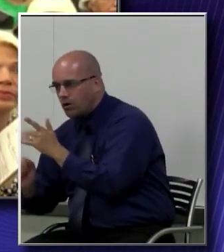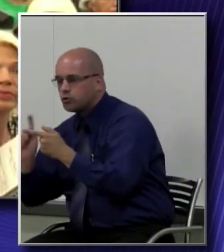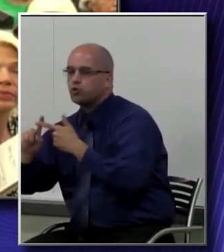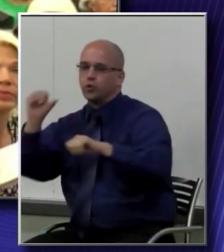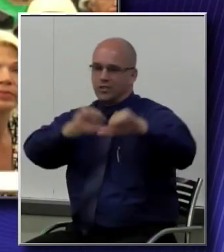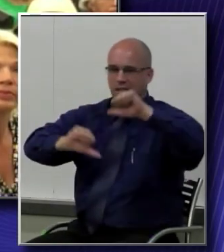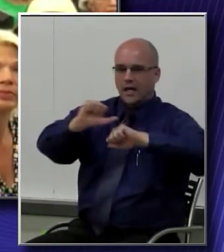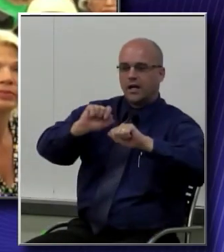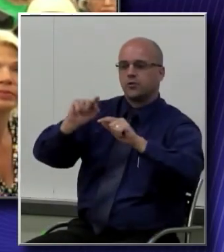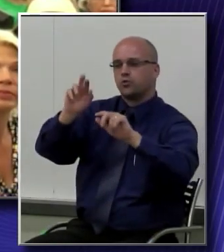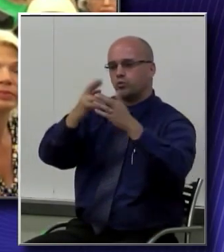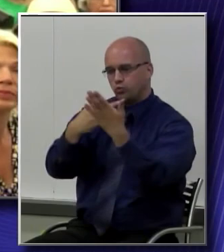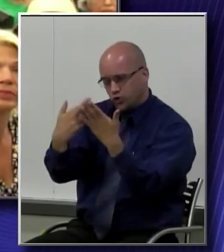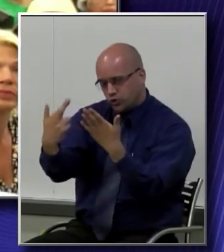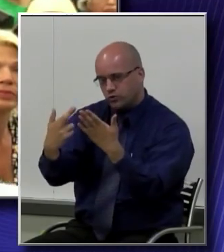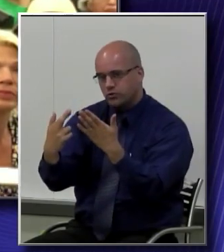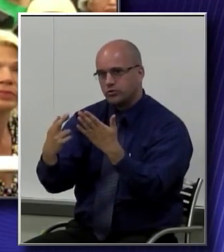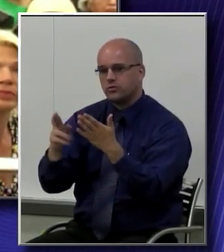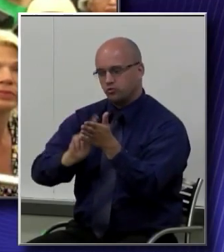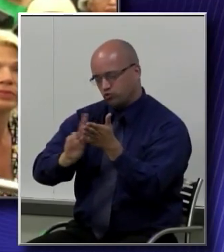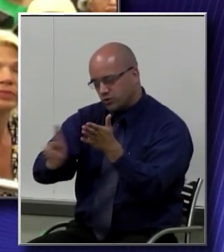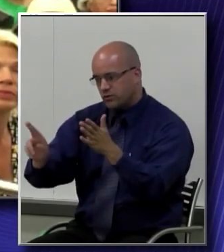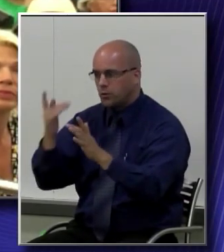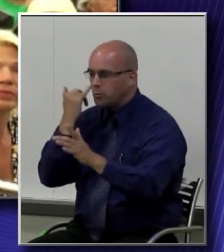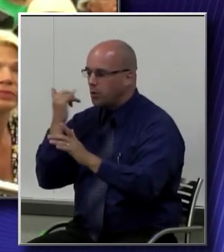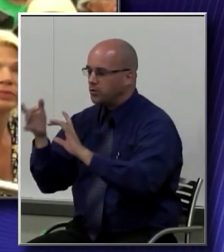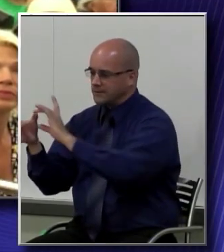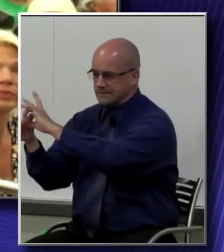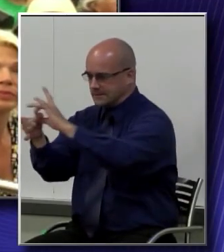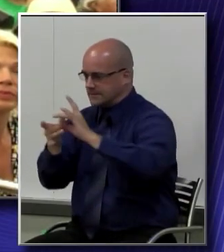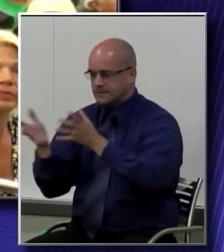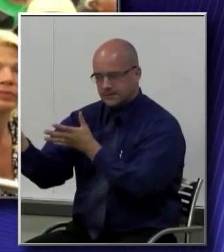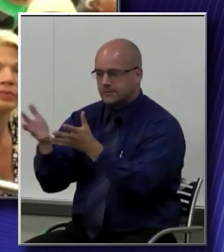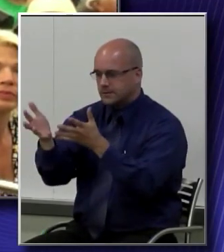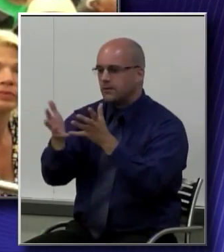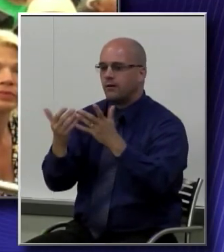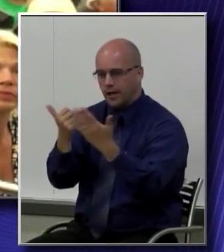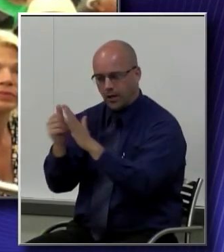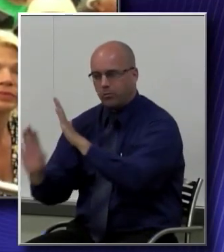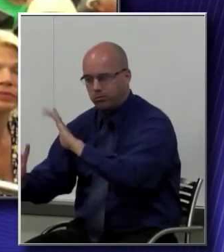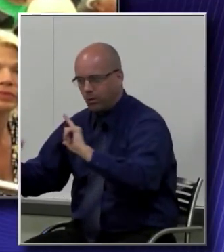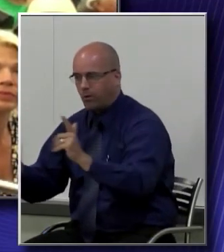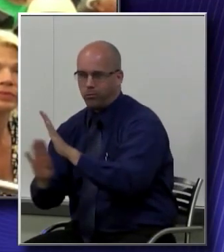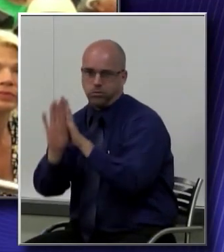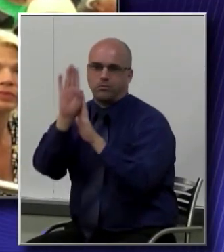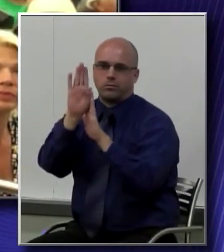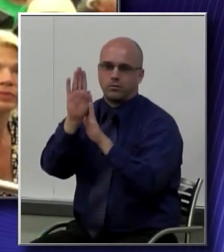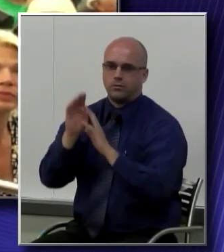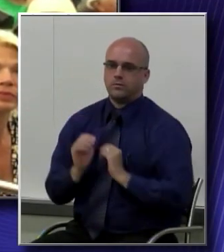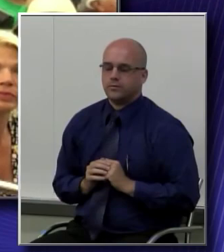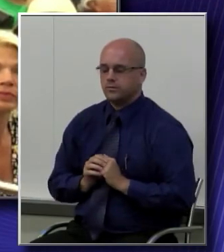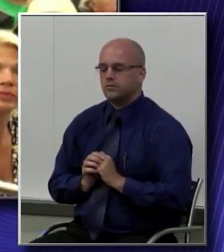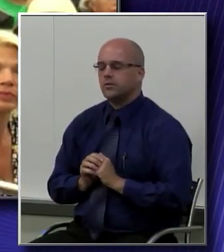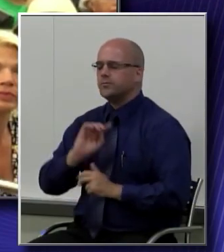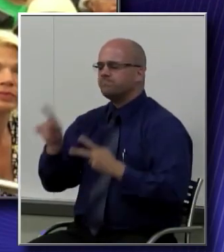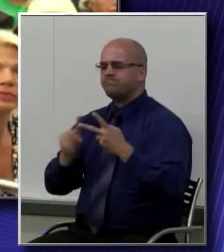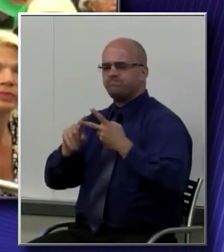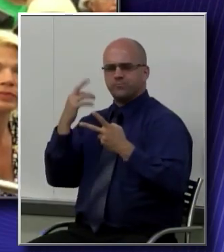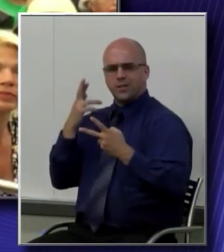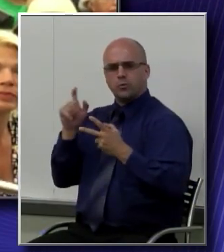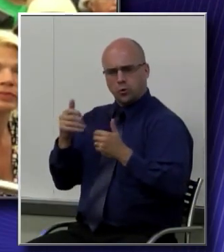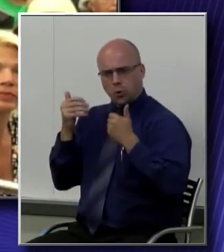sciences and to the research. The second reason we need to do this is because within our system, we are